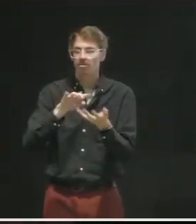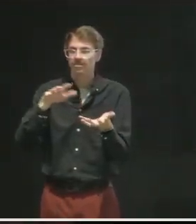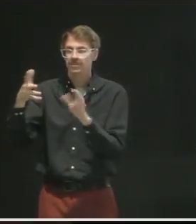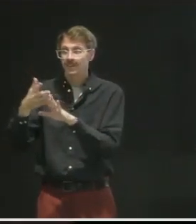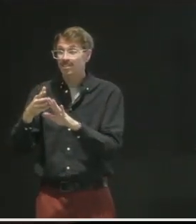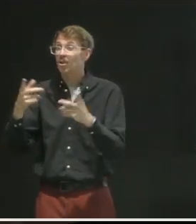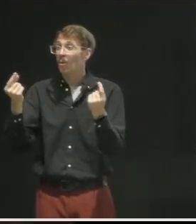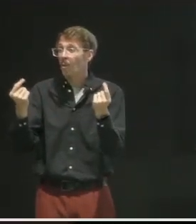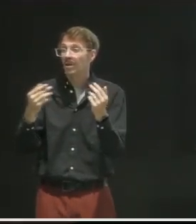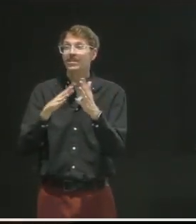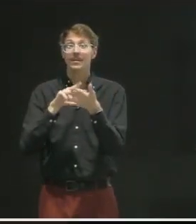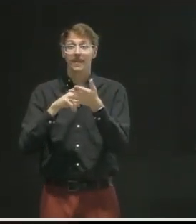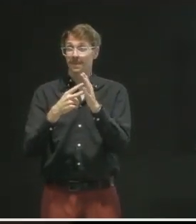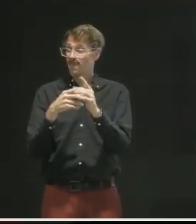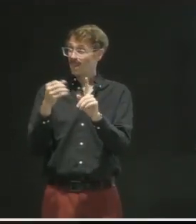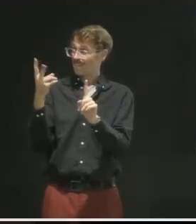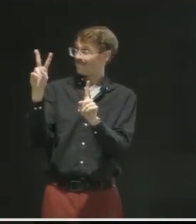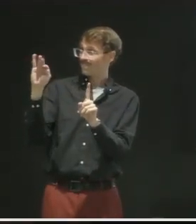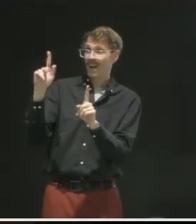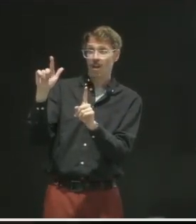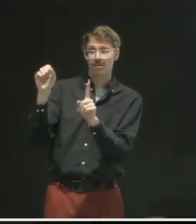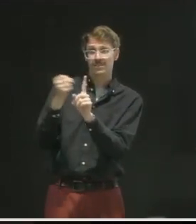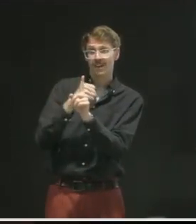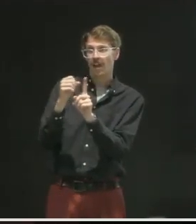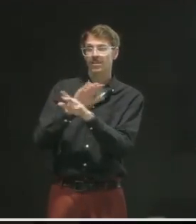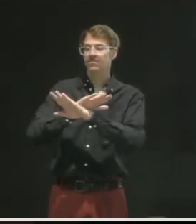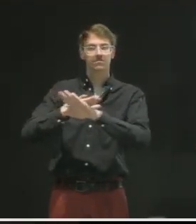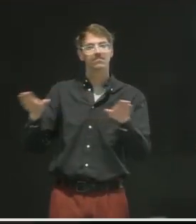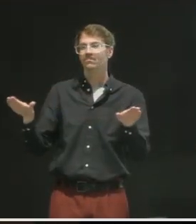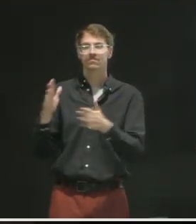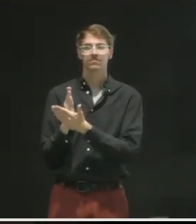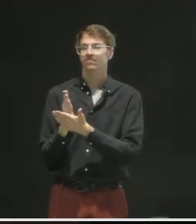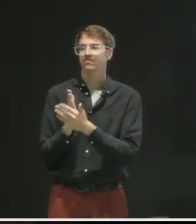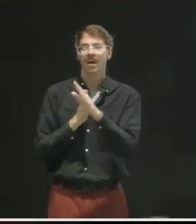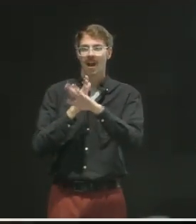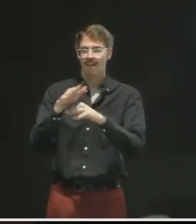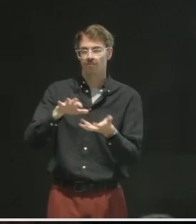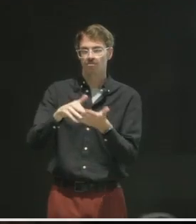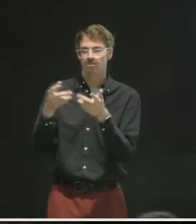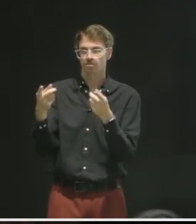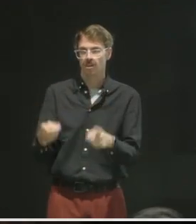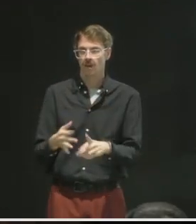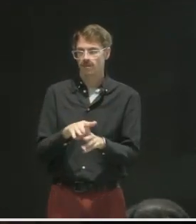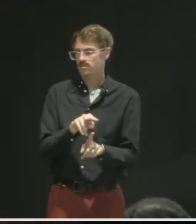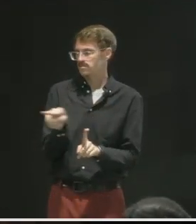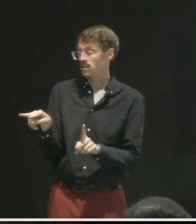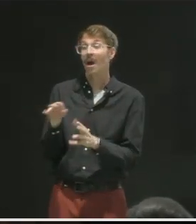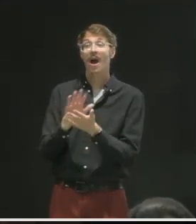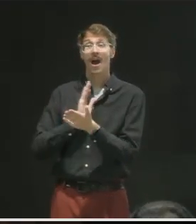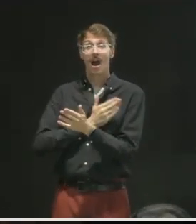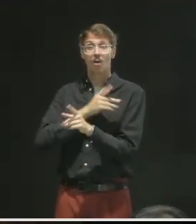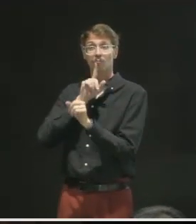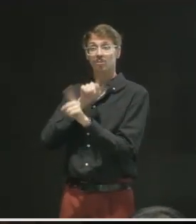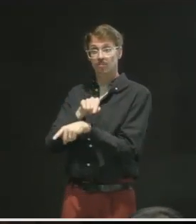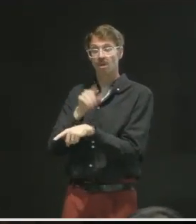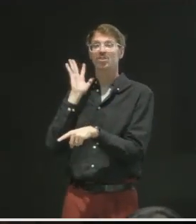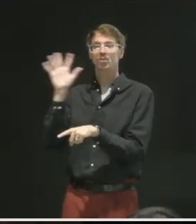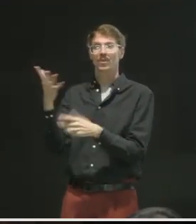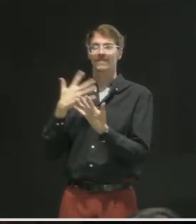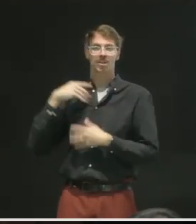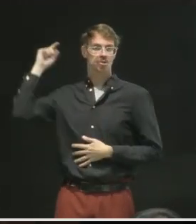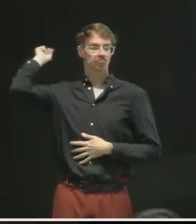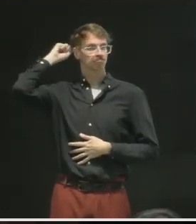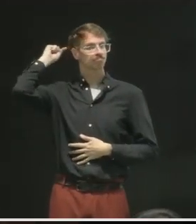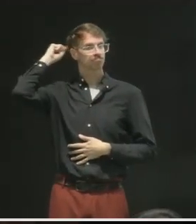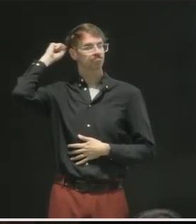that violence will not be tolerated in the aftermath of a disaster, and that our response activities have thought